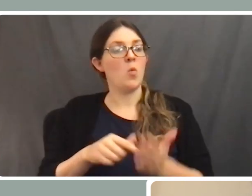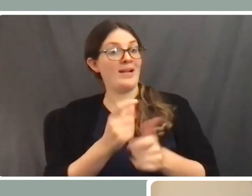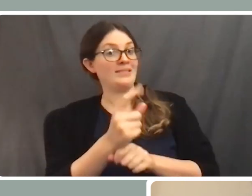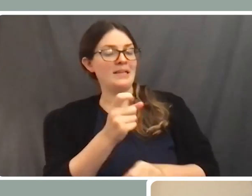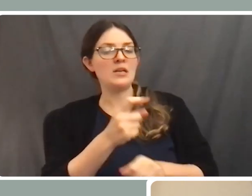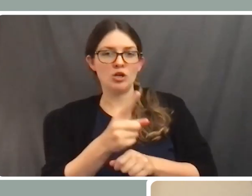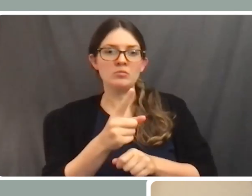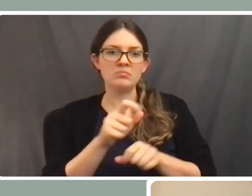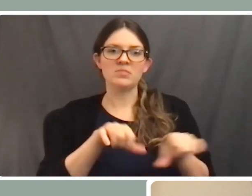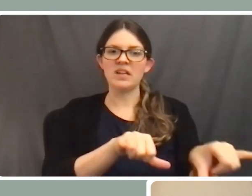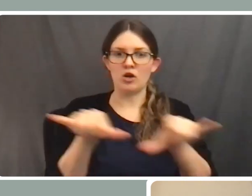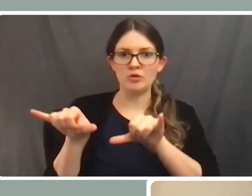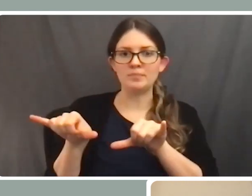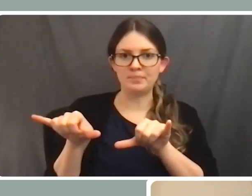the